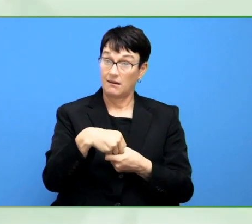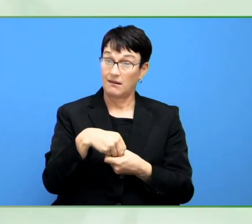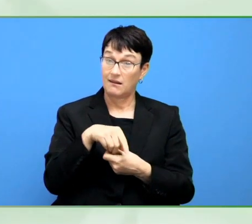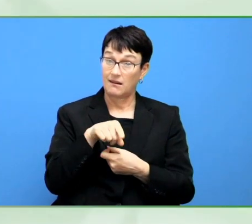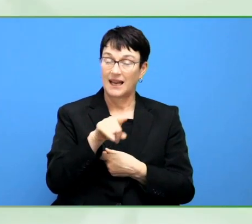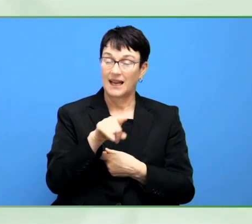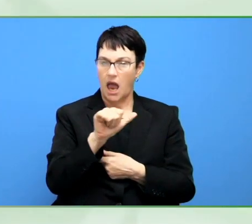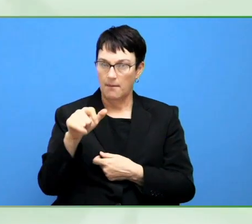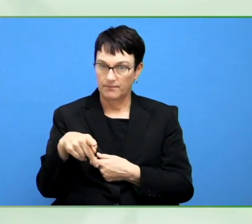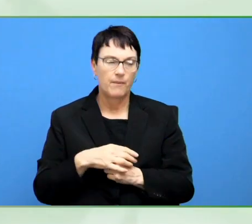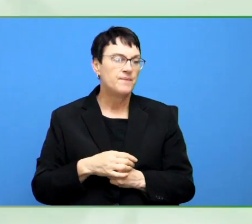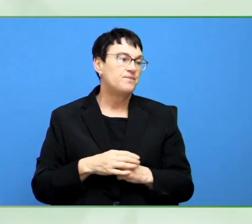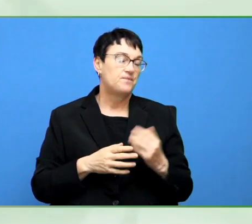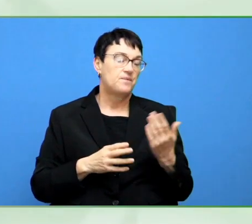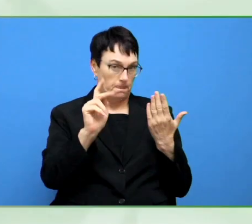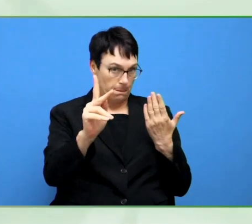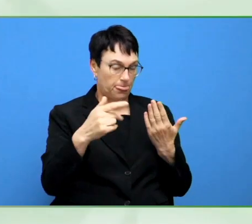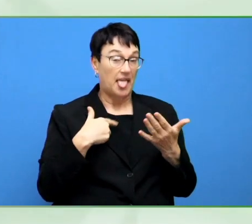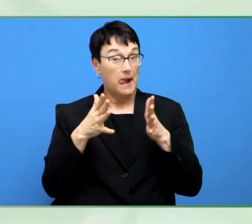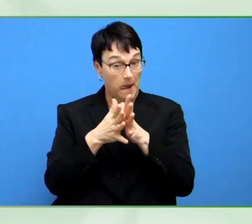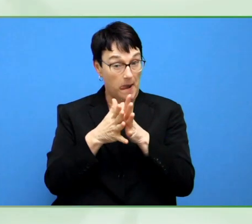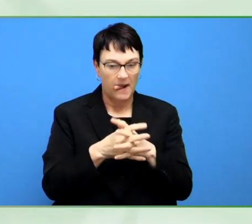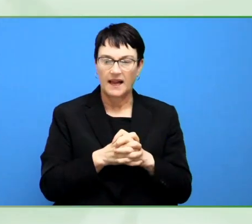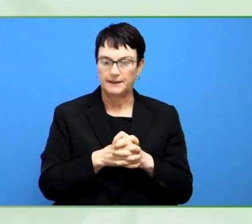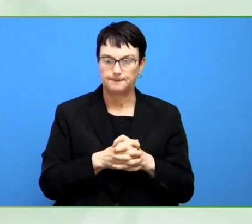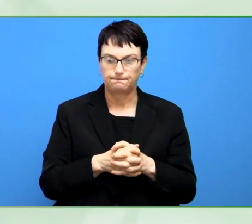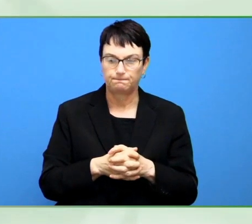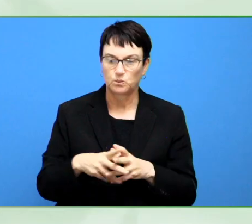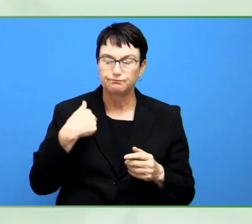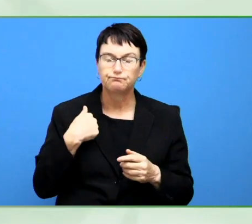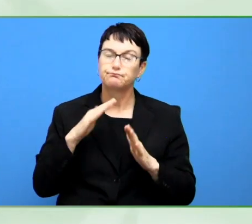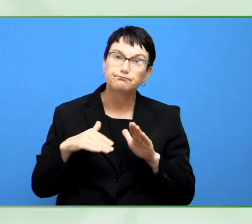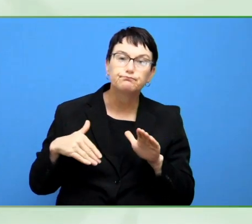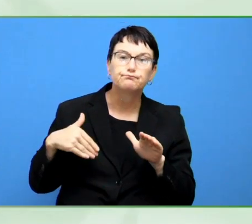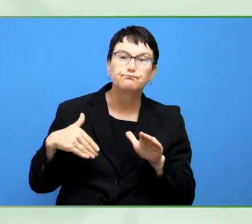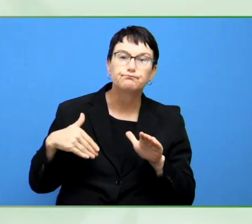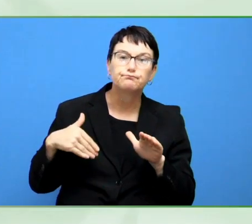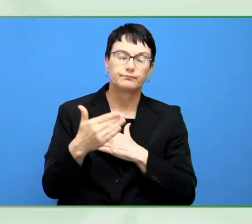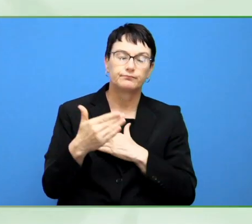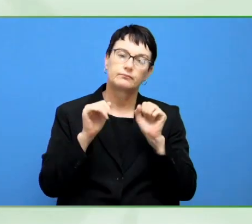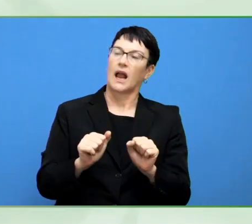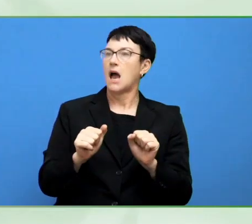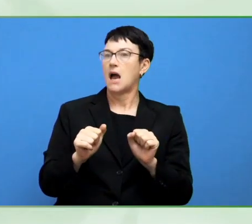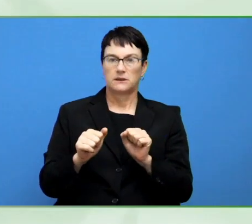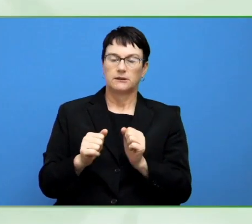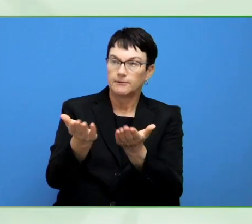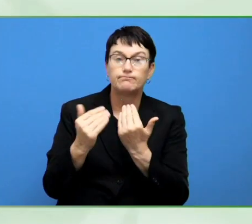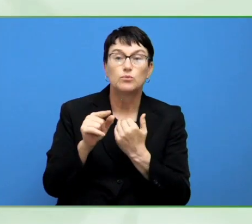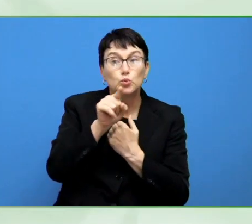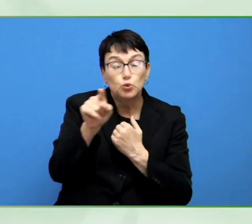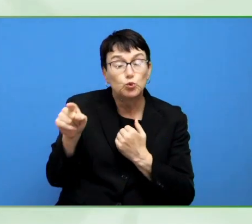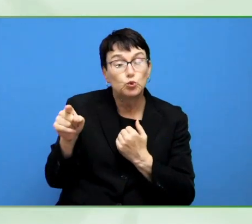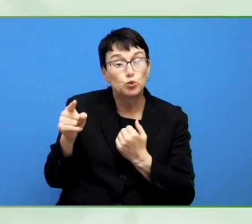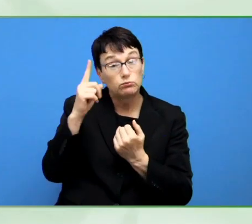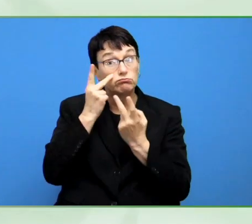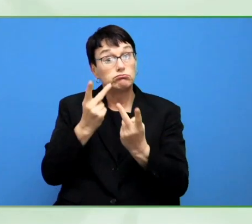invite organizations to start thinking about accessibility as an investment and not as a cost. So if we do not develop the